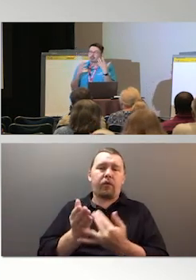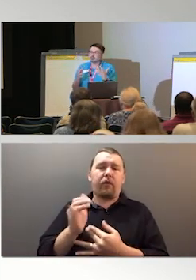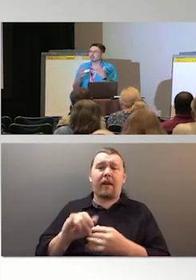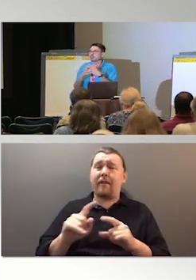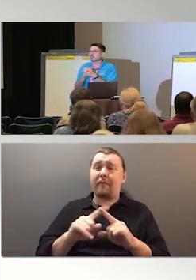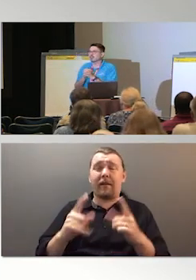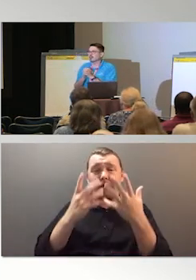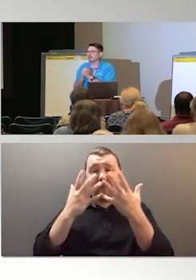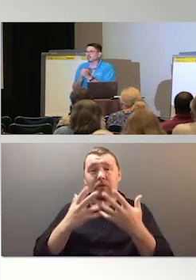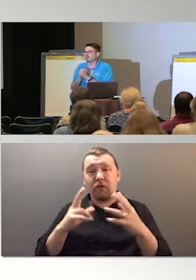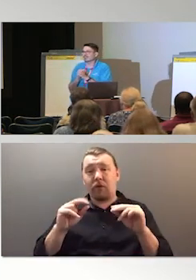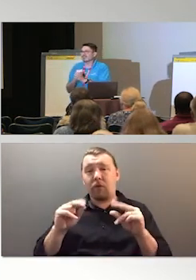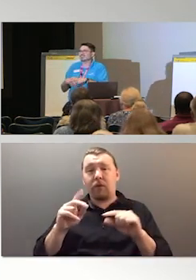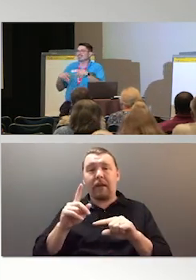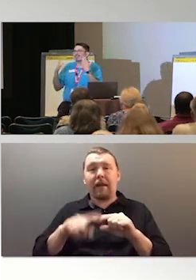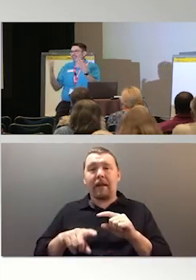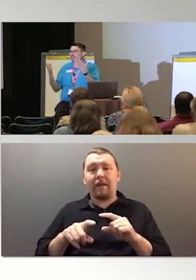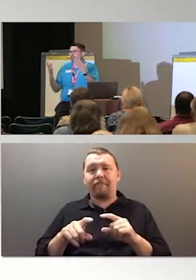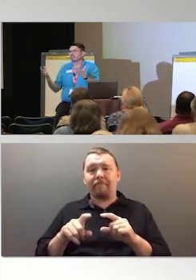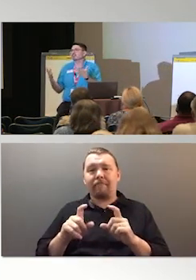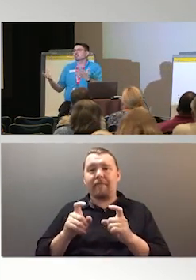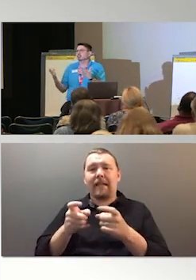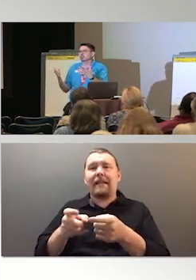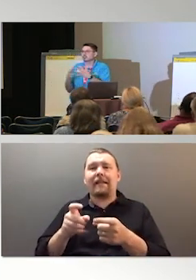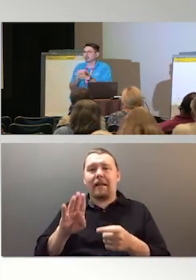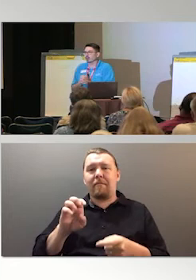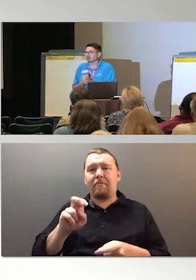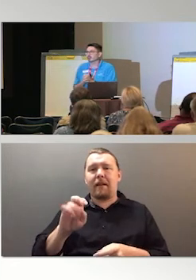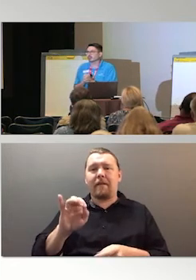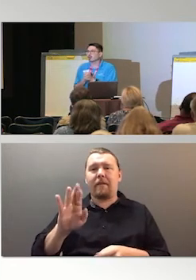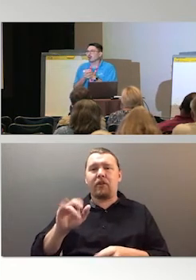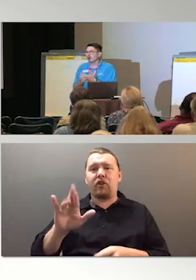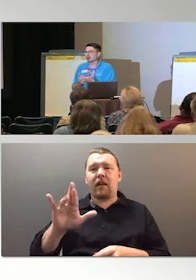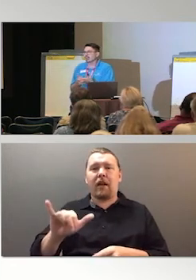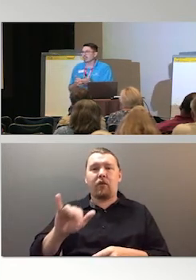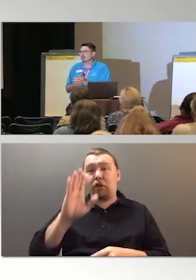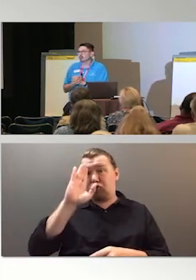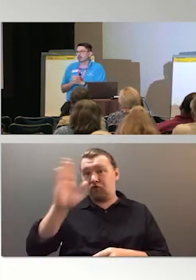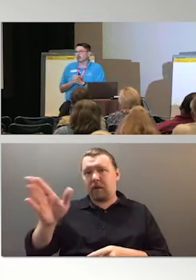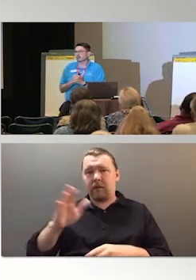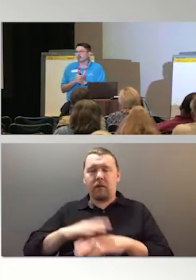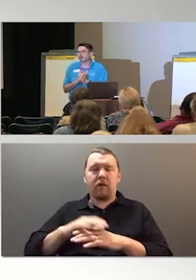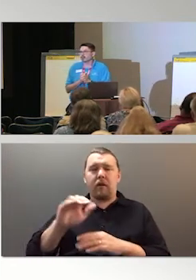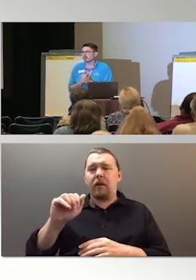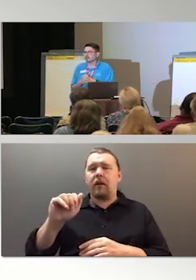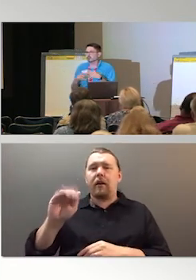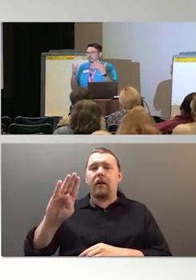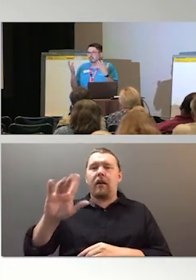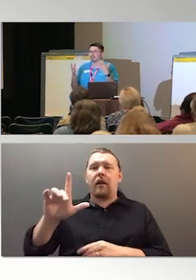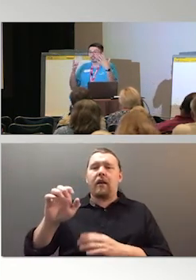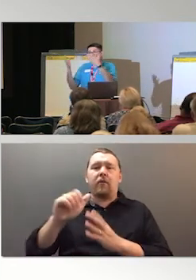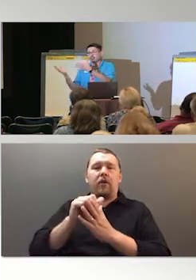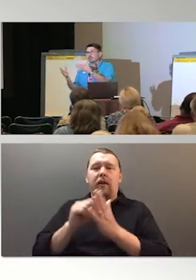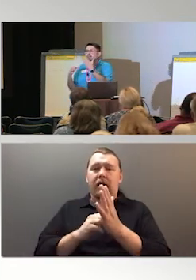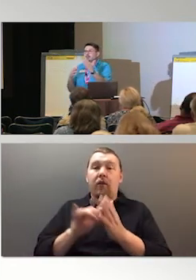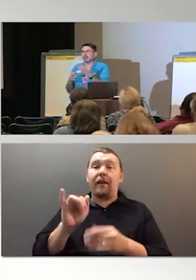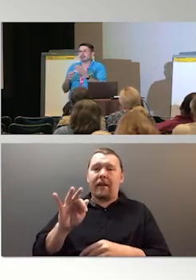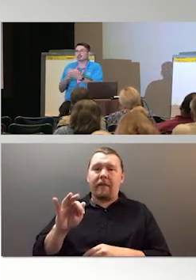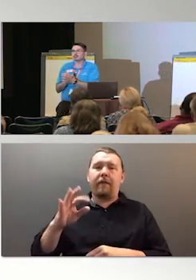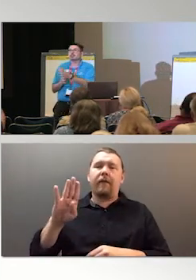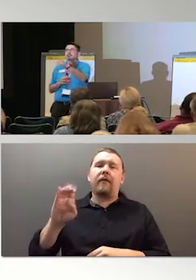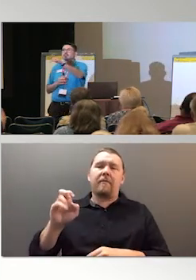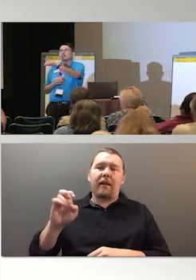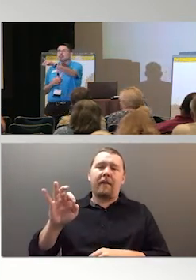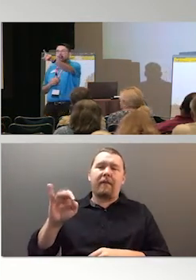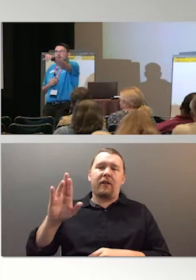But unfortunately, no, there's not a way to designate a beneficiary directly on an able account if the beneficiary of the able account